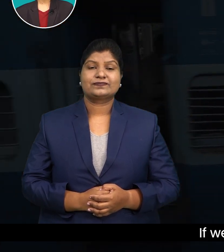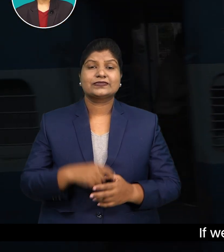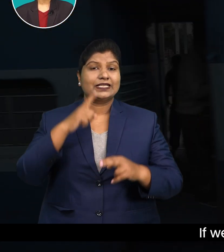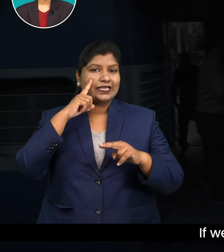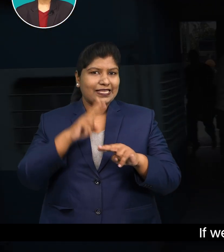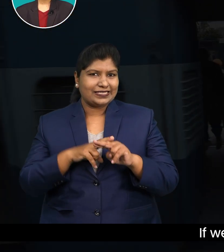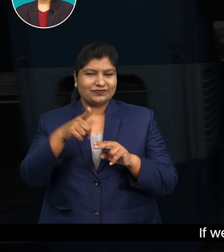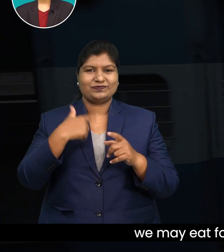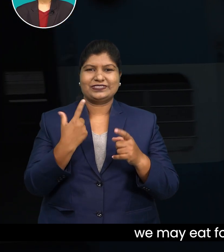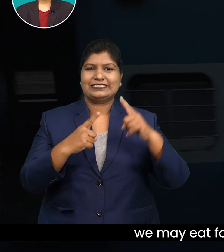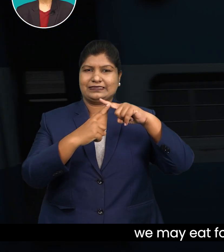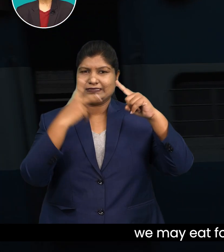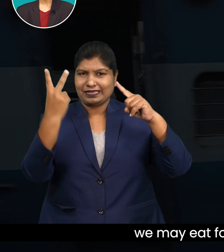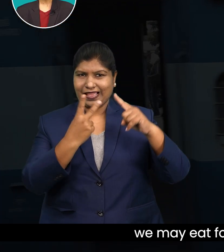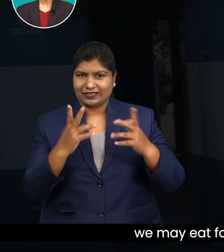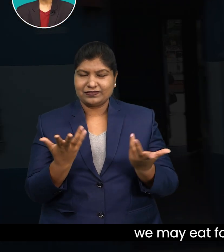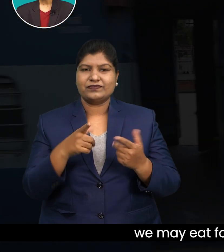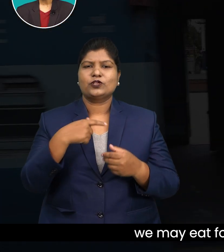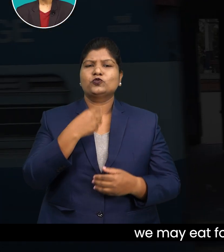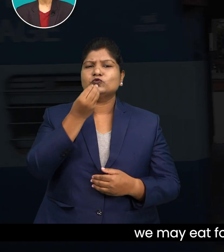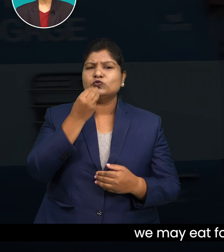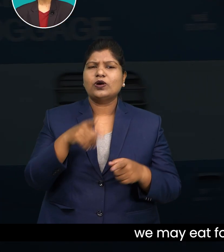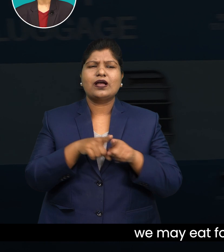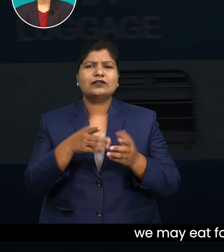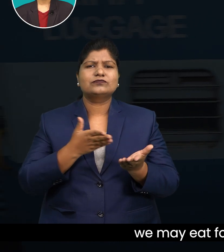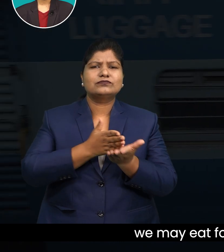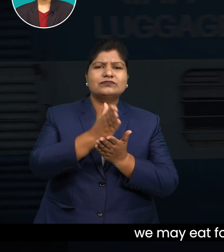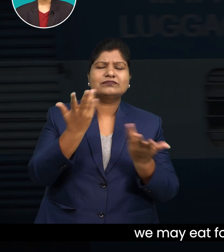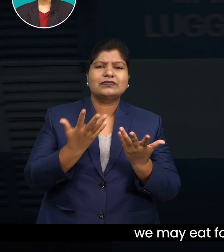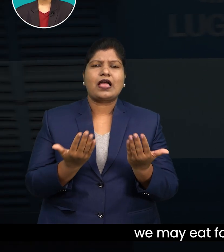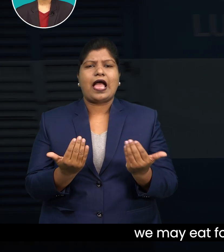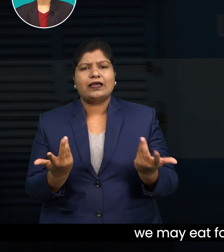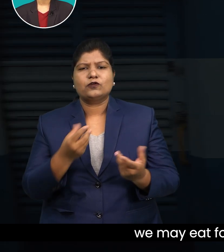If we are traveling, we may eat food available on the way.